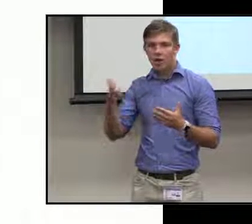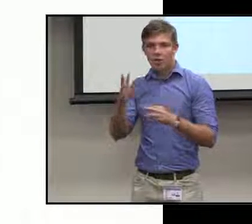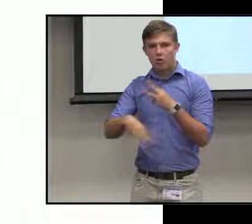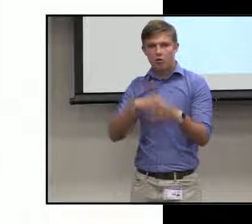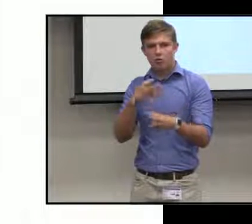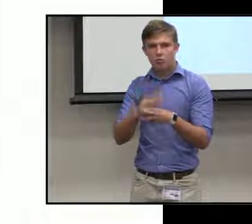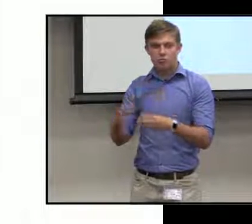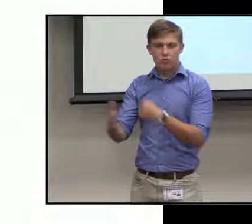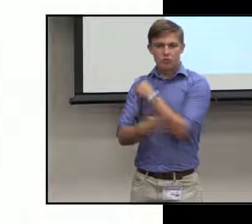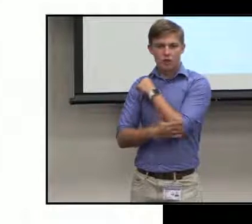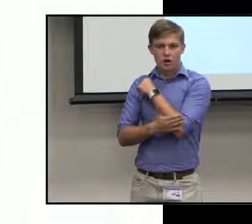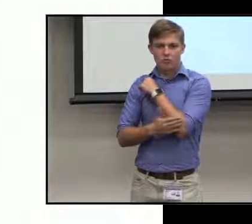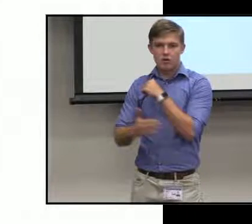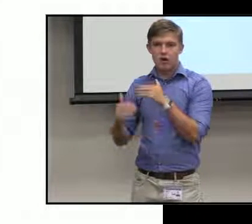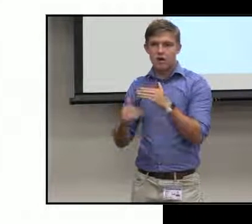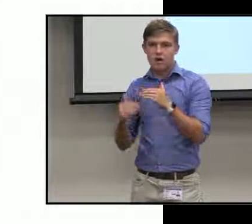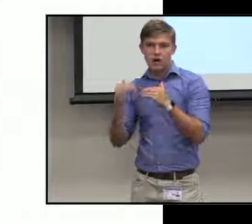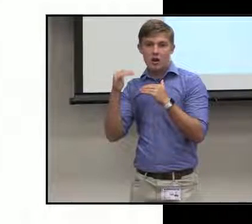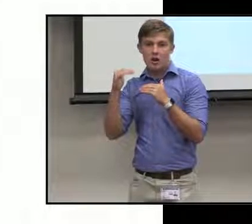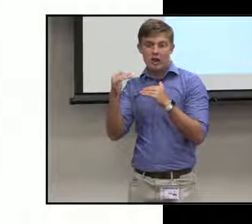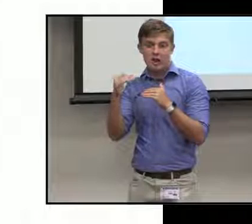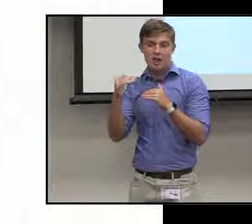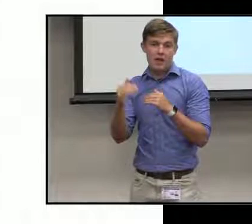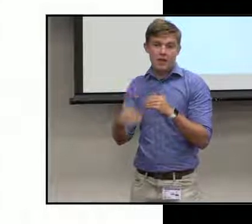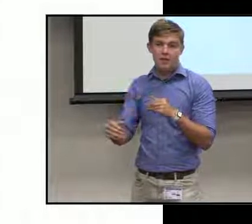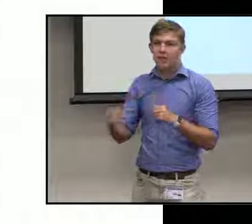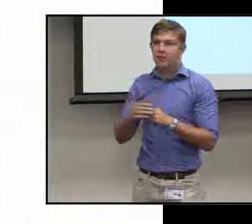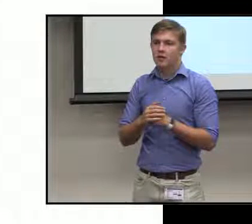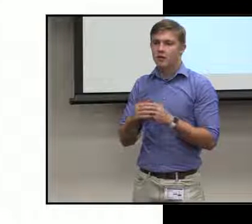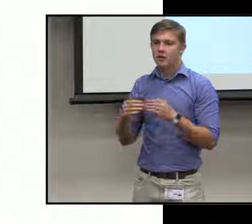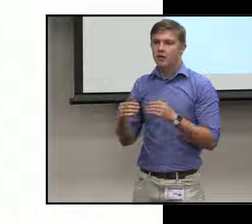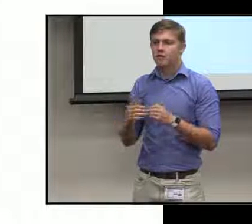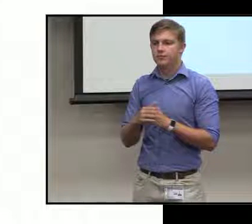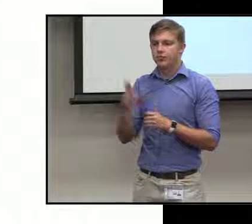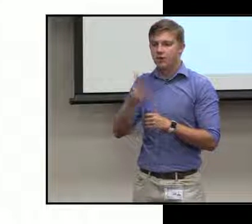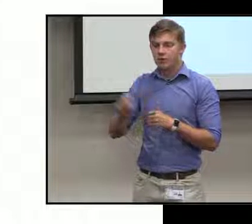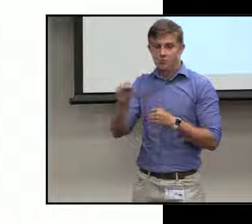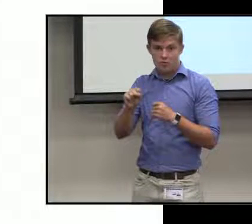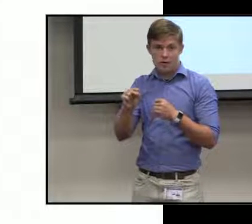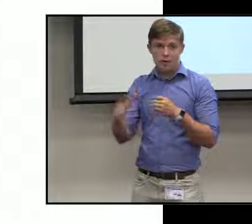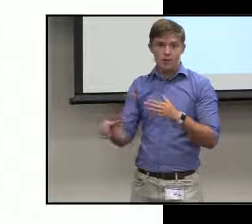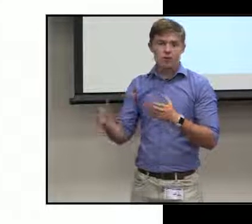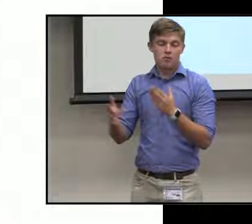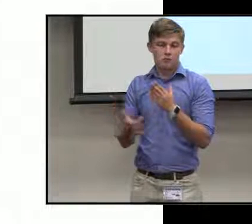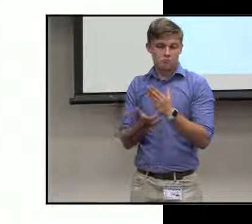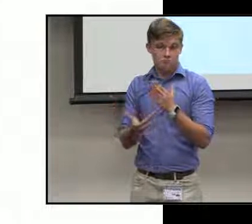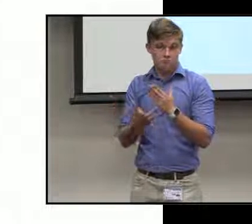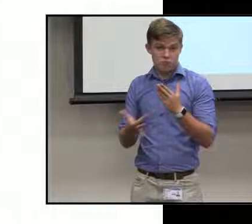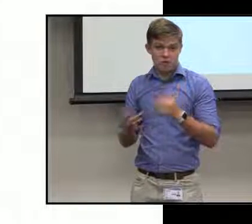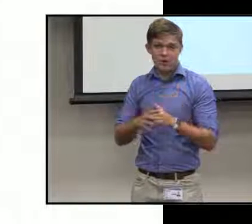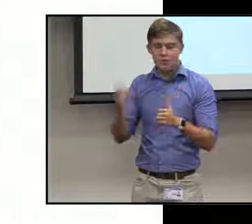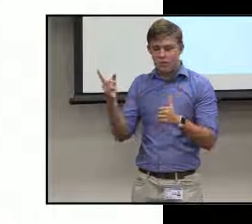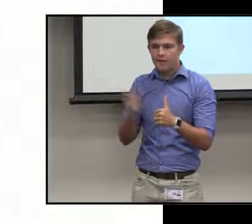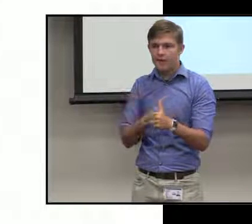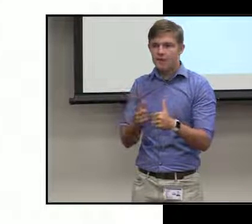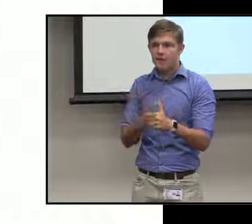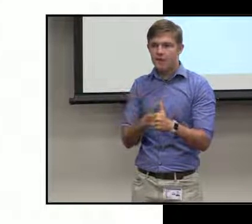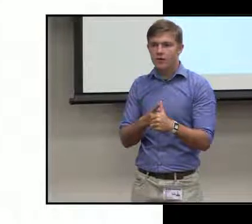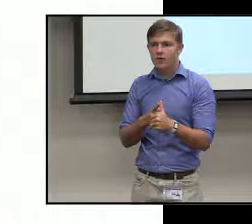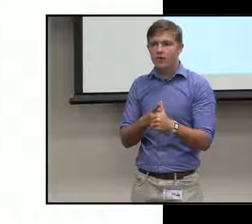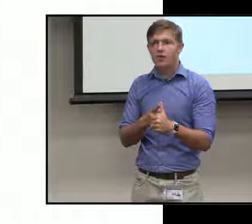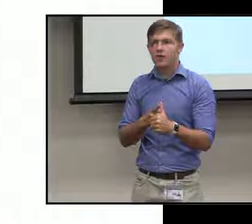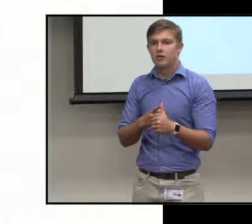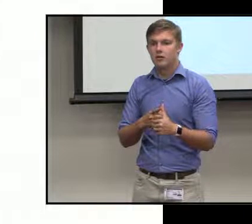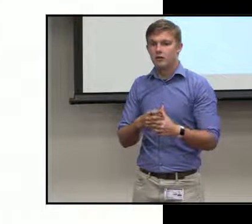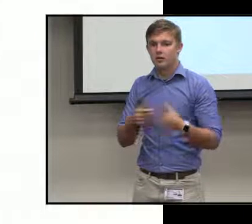lot of countries and even the United States in some technology. Actually, they were the first to put in